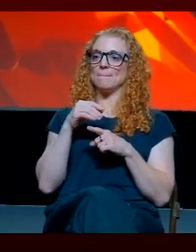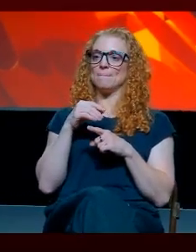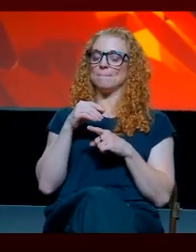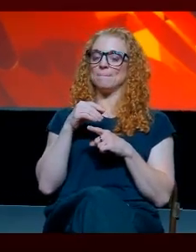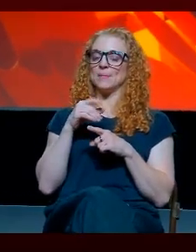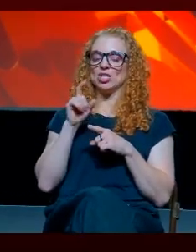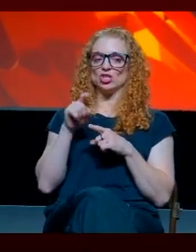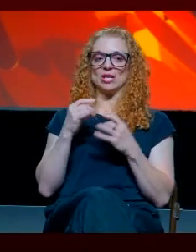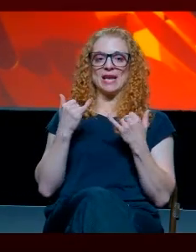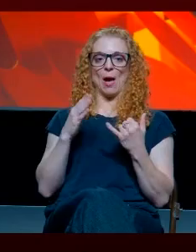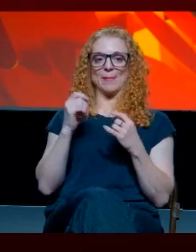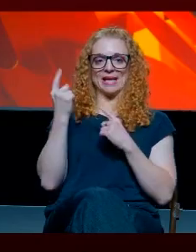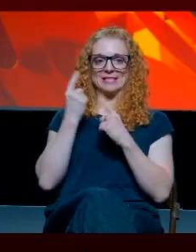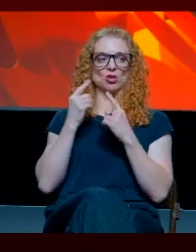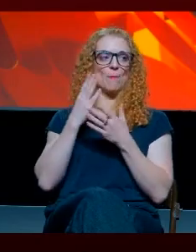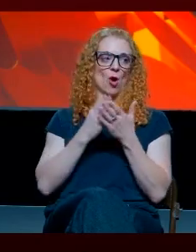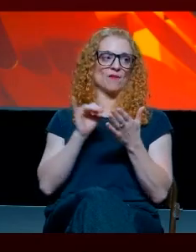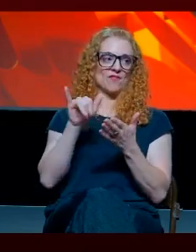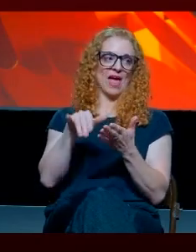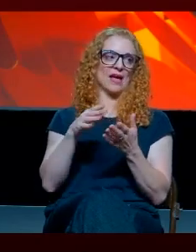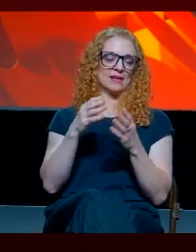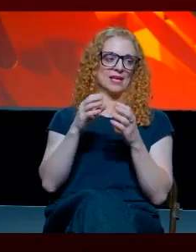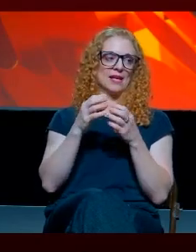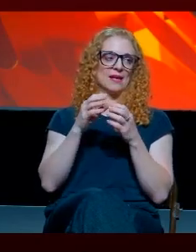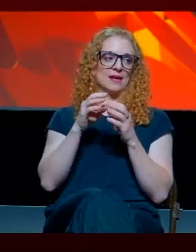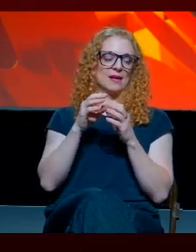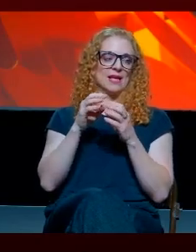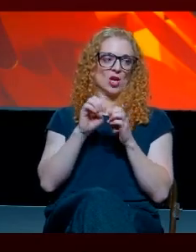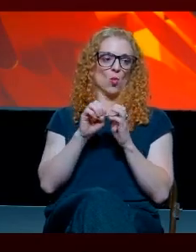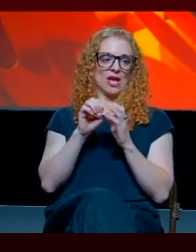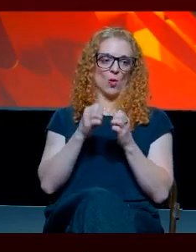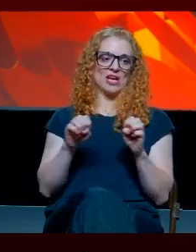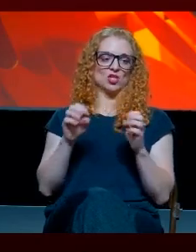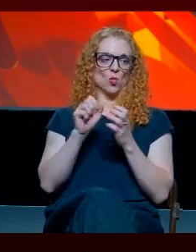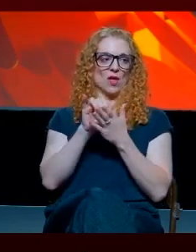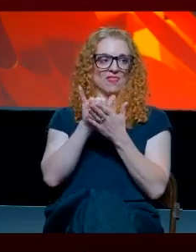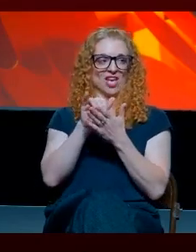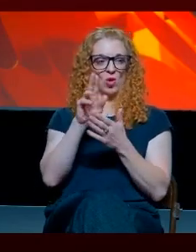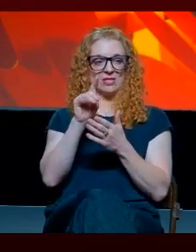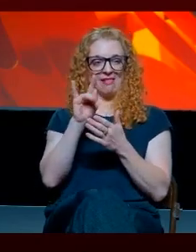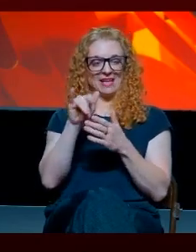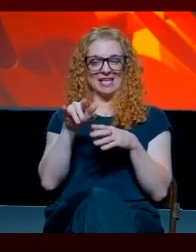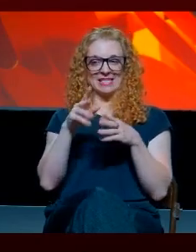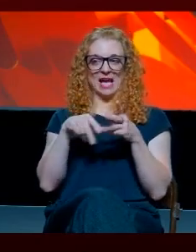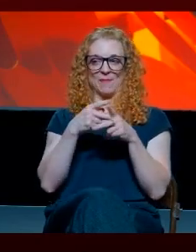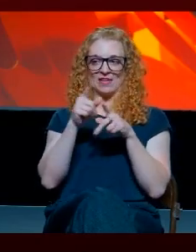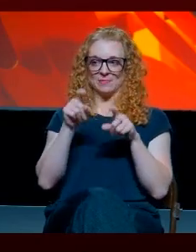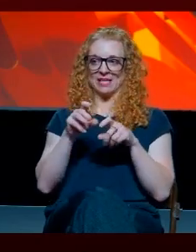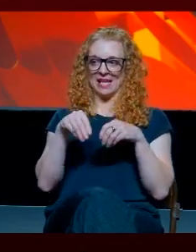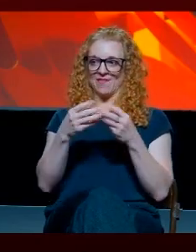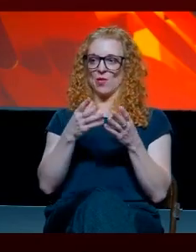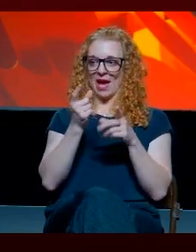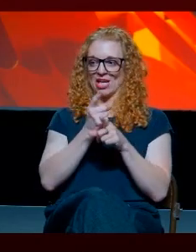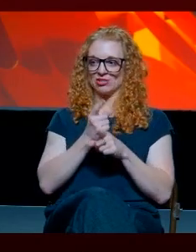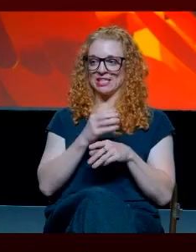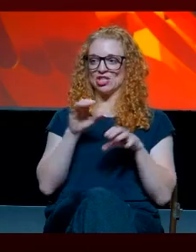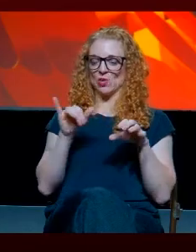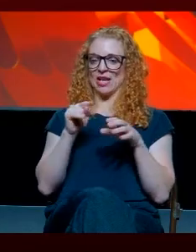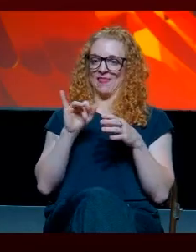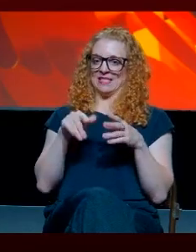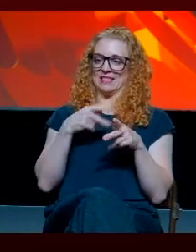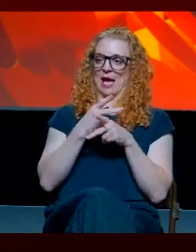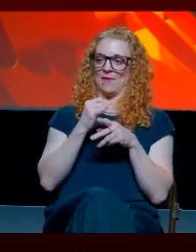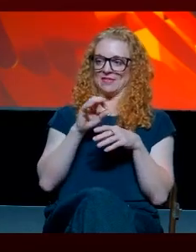should now be considered part of that equation. With the utility type experiment and giving you accuracy and doing it at this type of